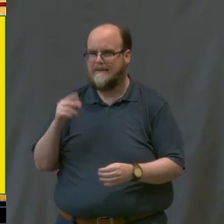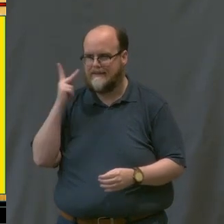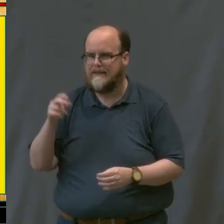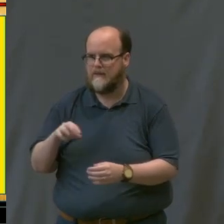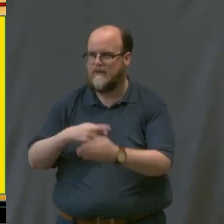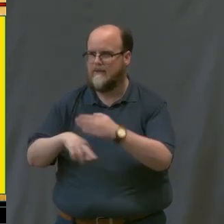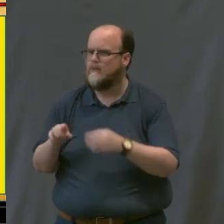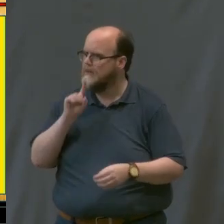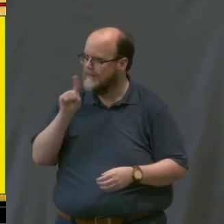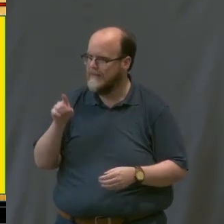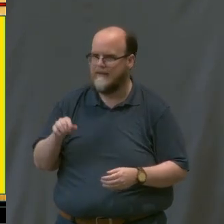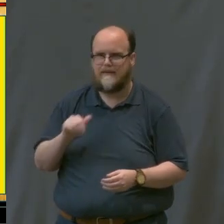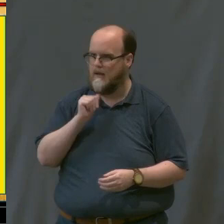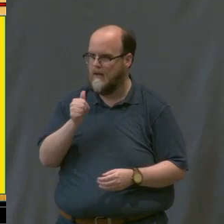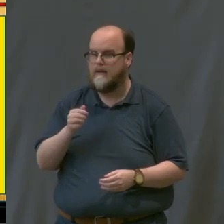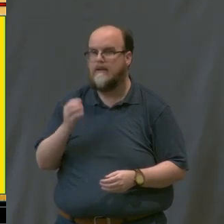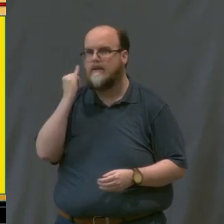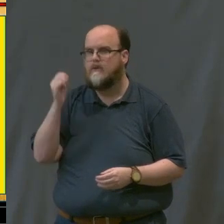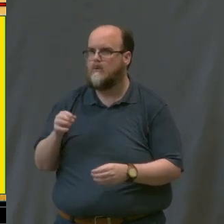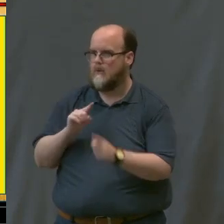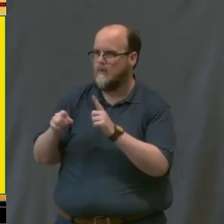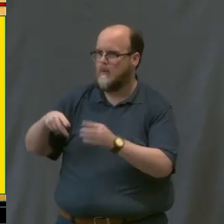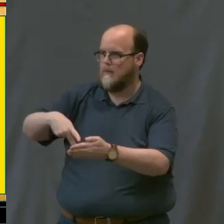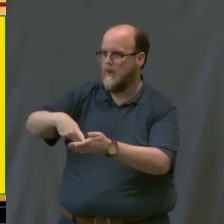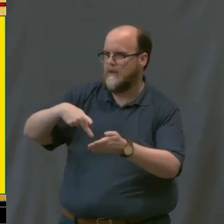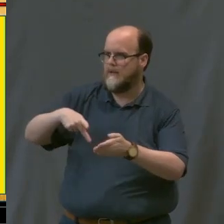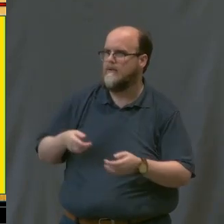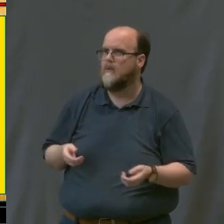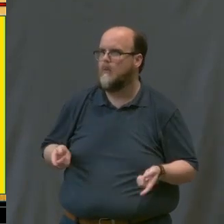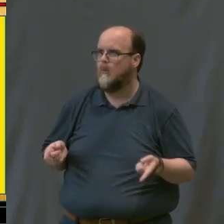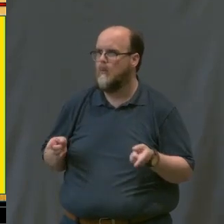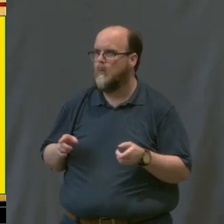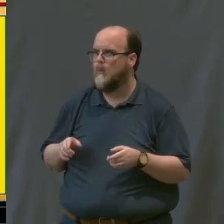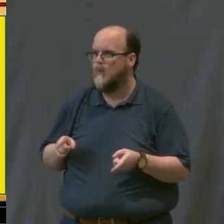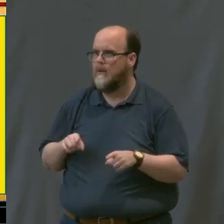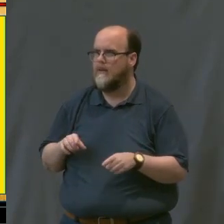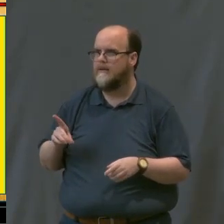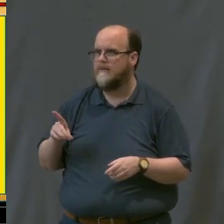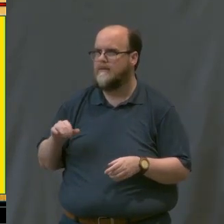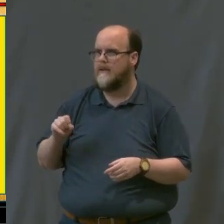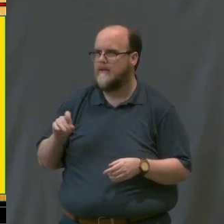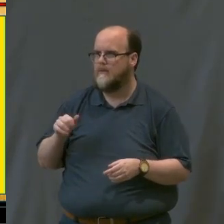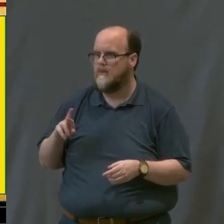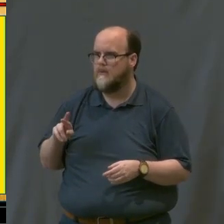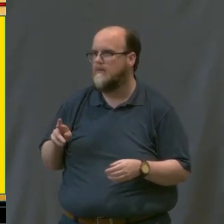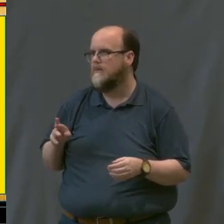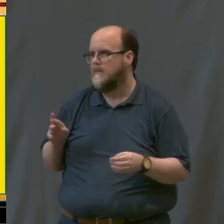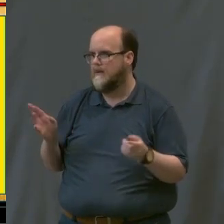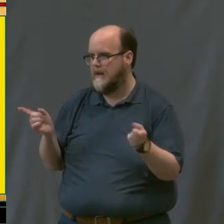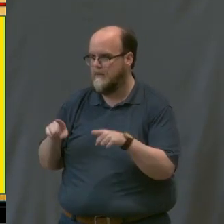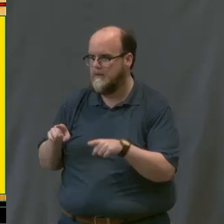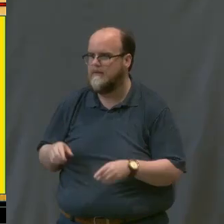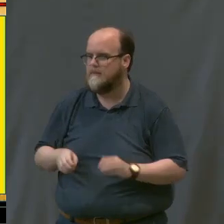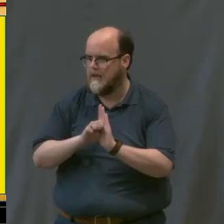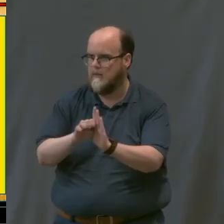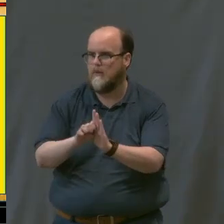In reality, it's not. If you will talk to a premillennialist whenever a disaster occurs, I'll give you an